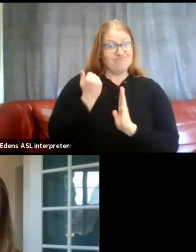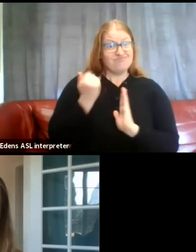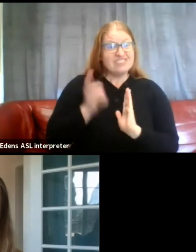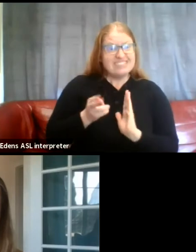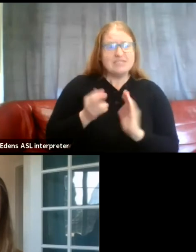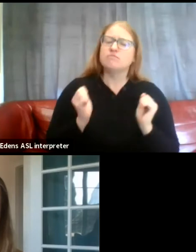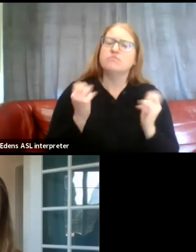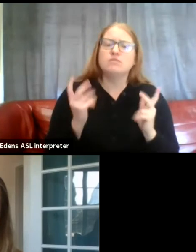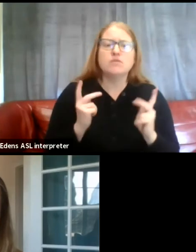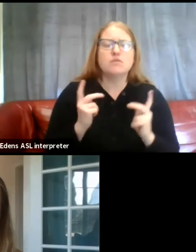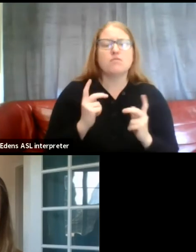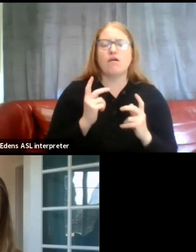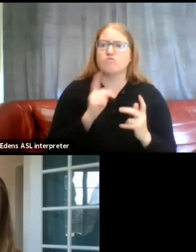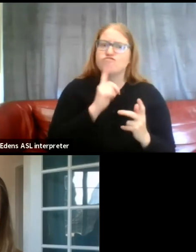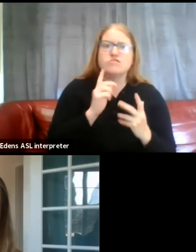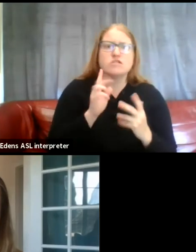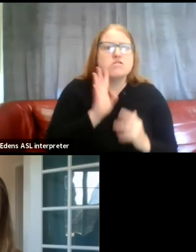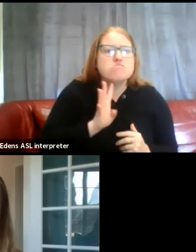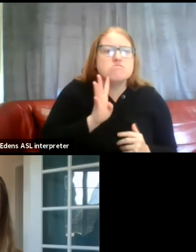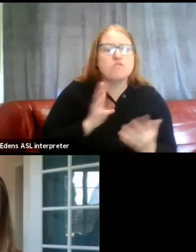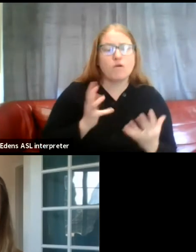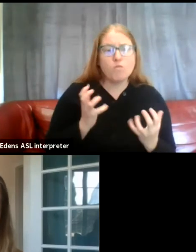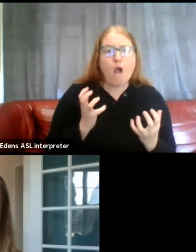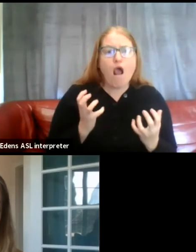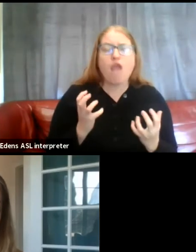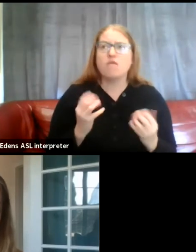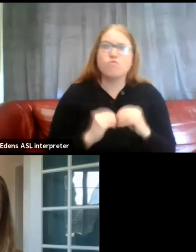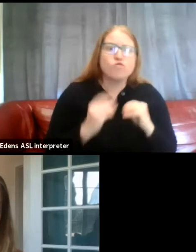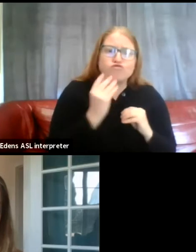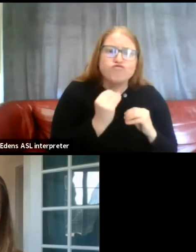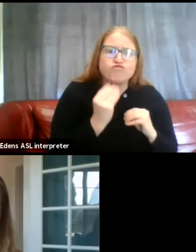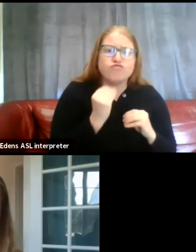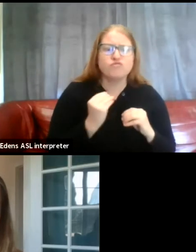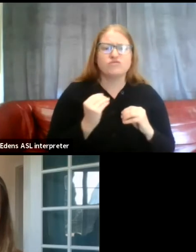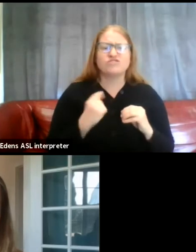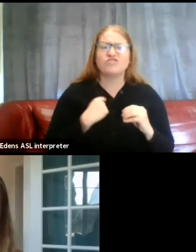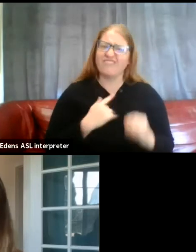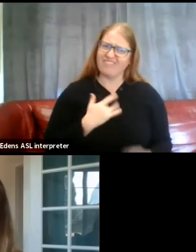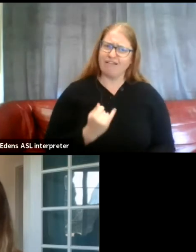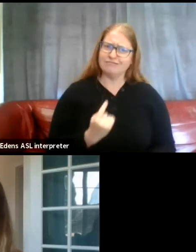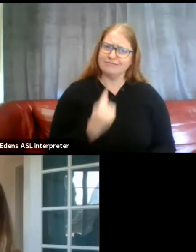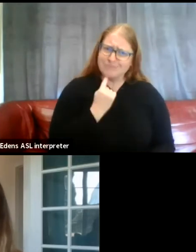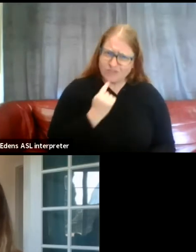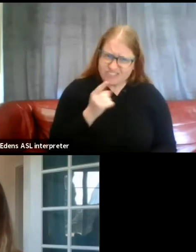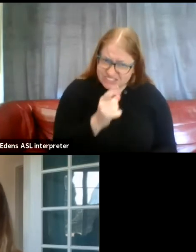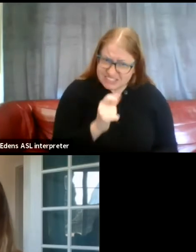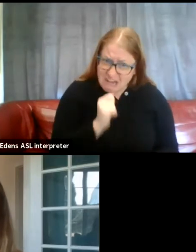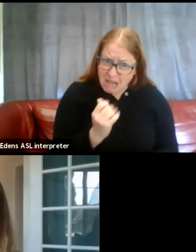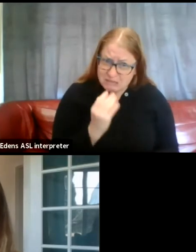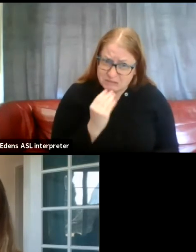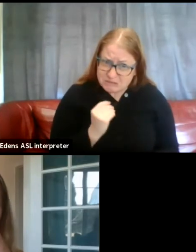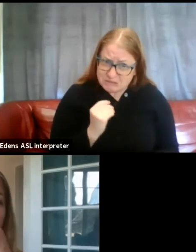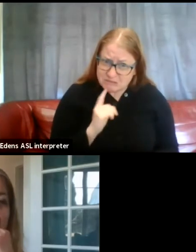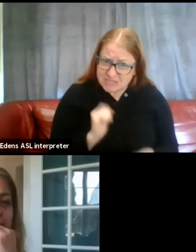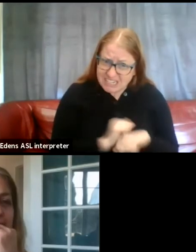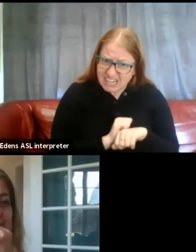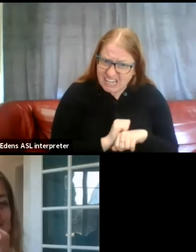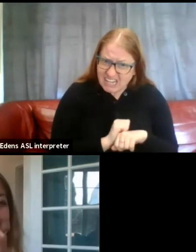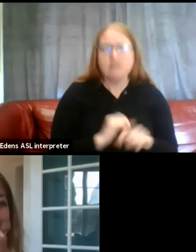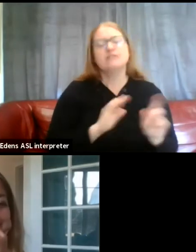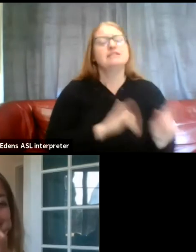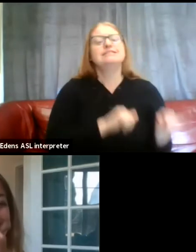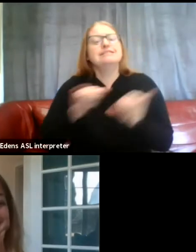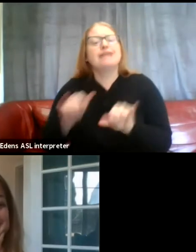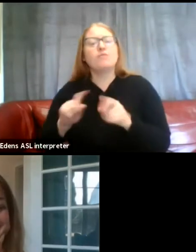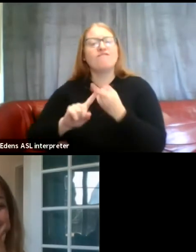craving, there is a sense of disappointment where you're like, what? And when it comes to Friends, I felt that actually I didn't care about it